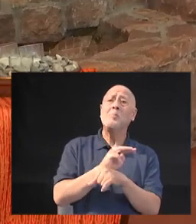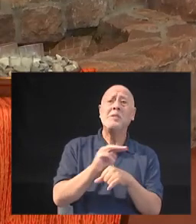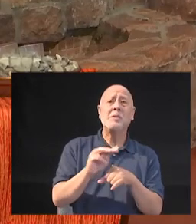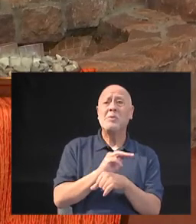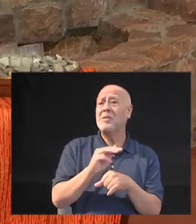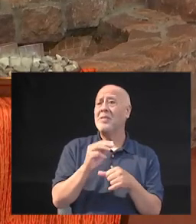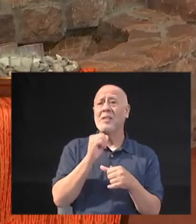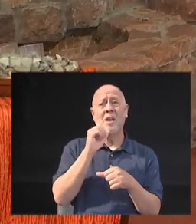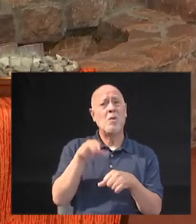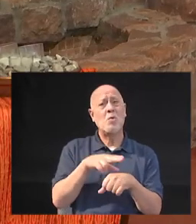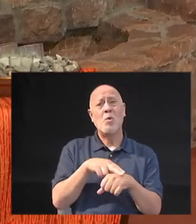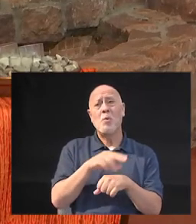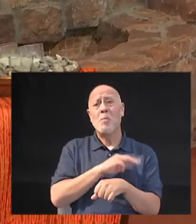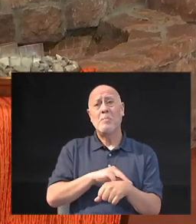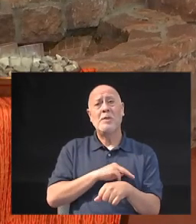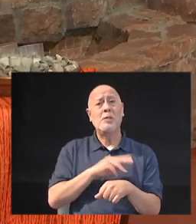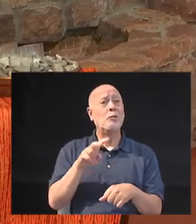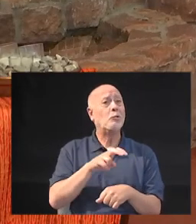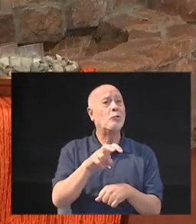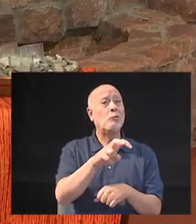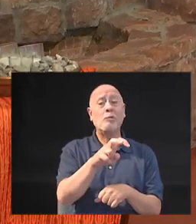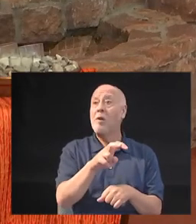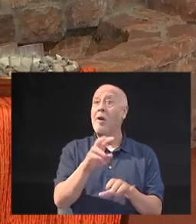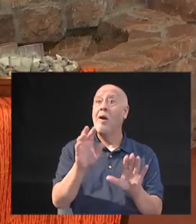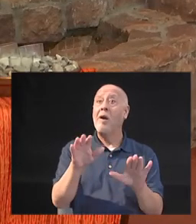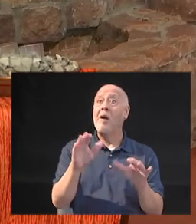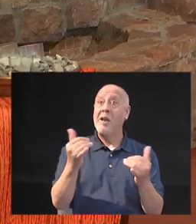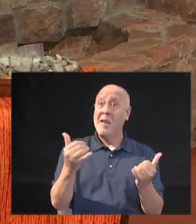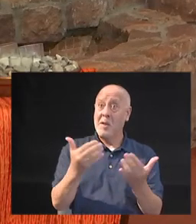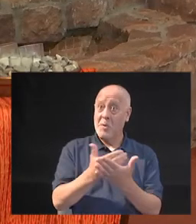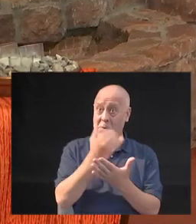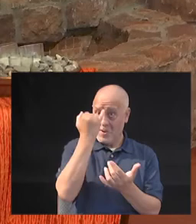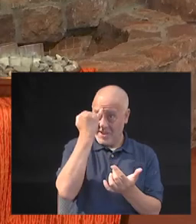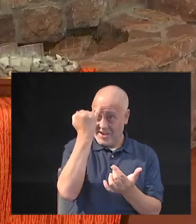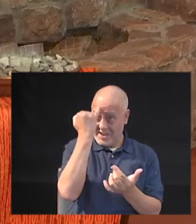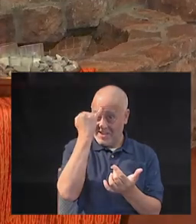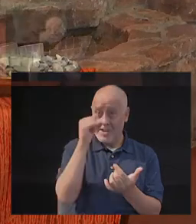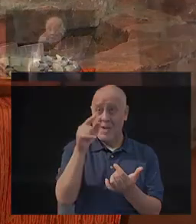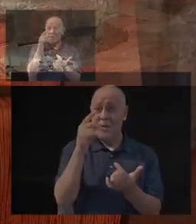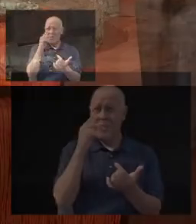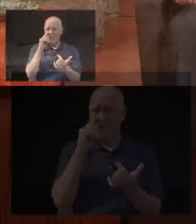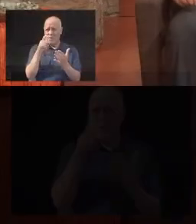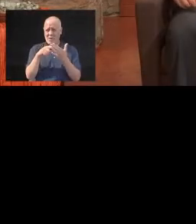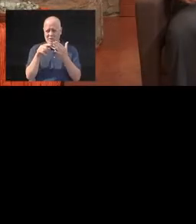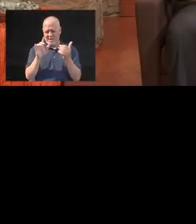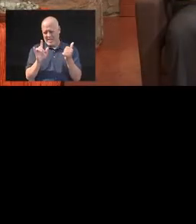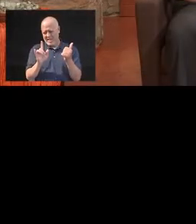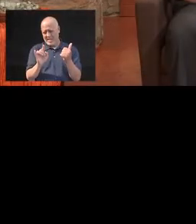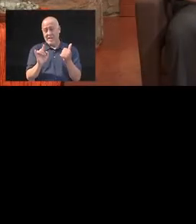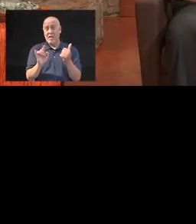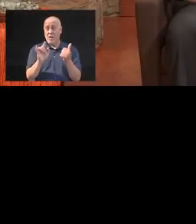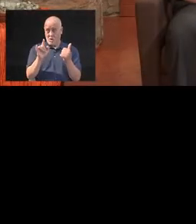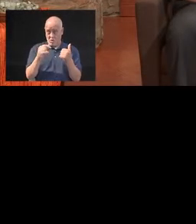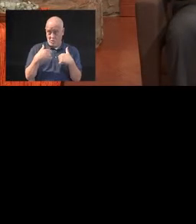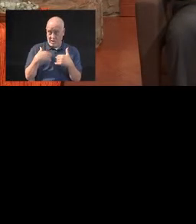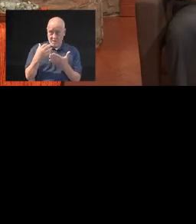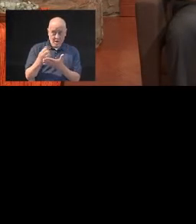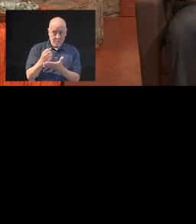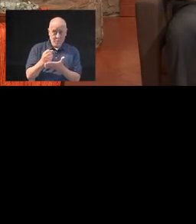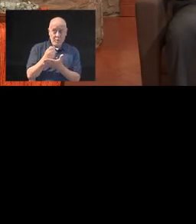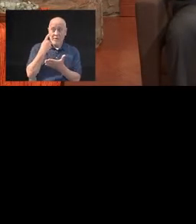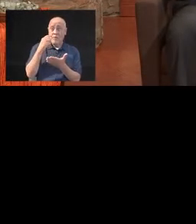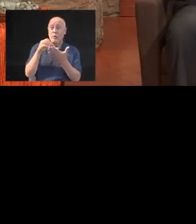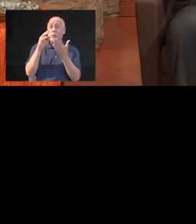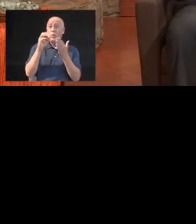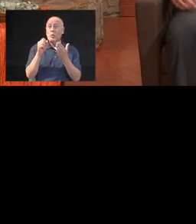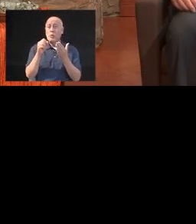their normal mission trips. What we are inviting you to do is, you'll see a link in the bulletin. If you have an opportunity for our